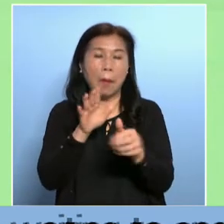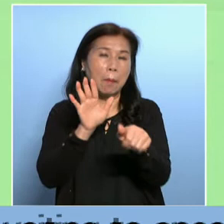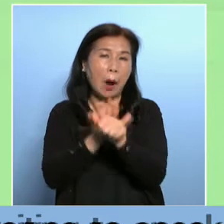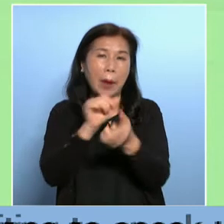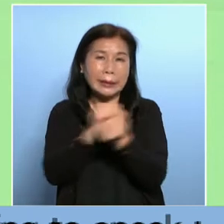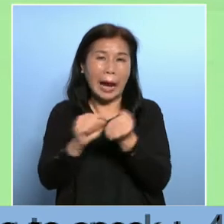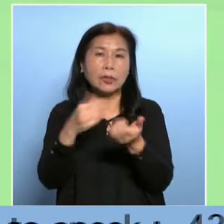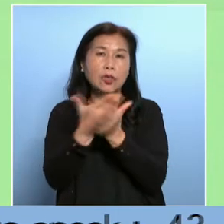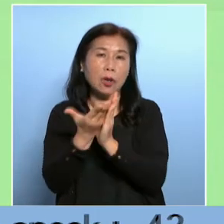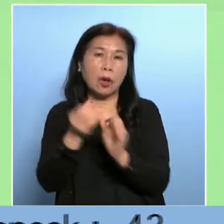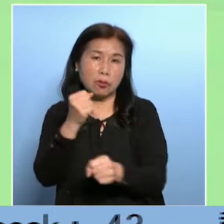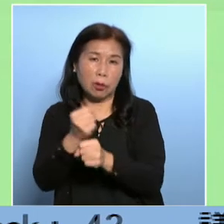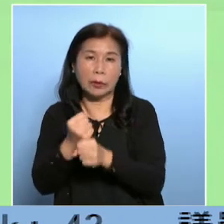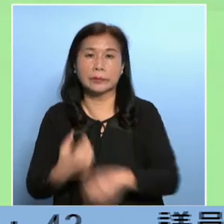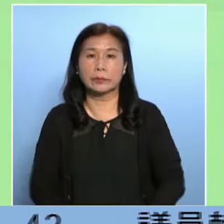all the relief measures.